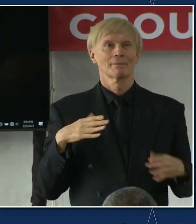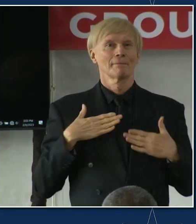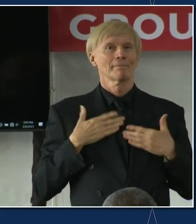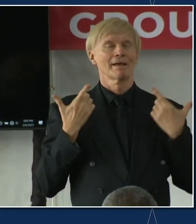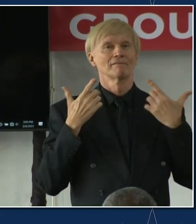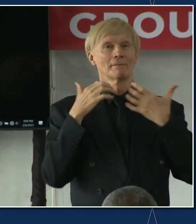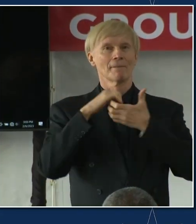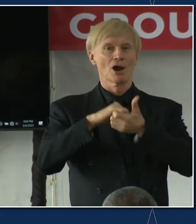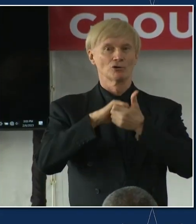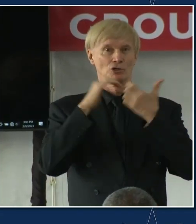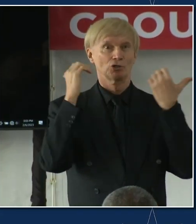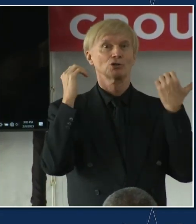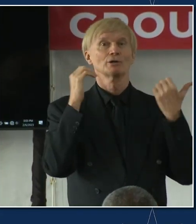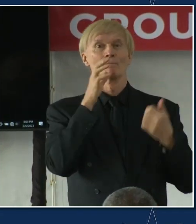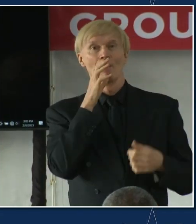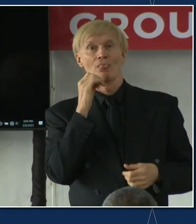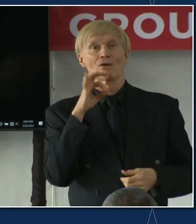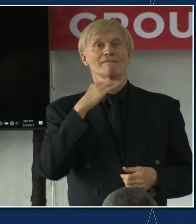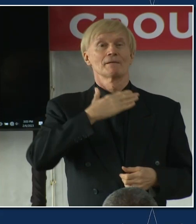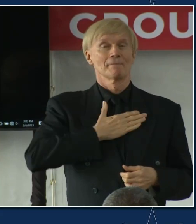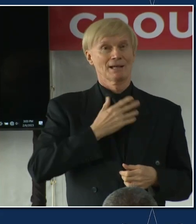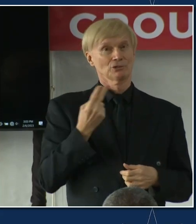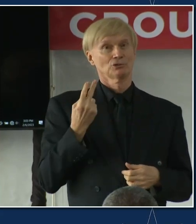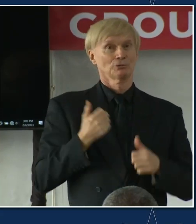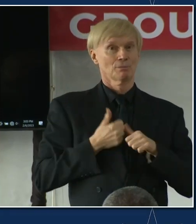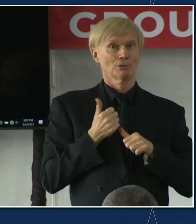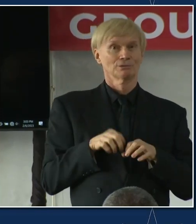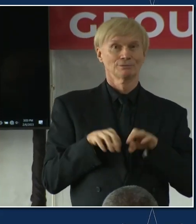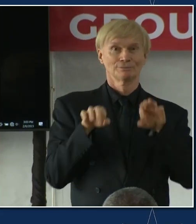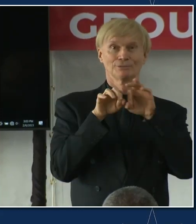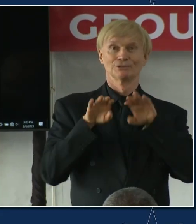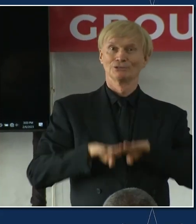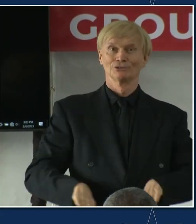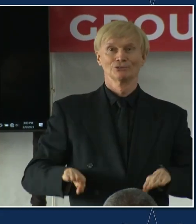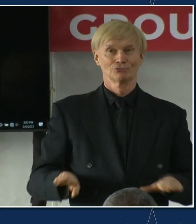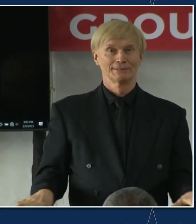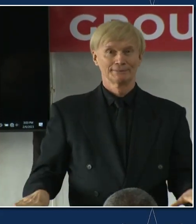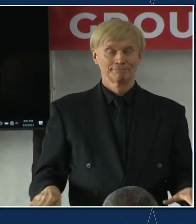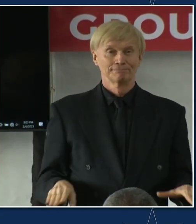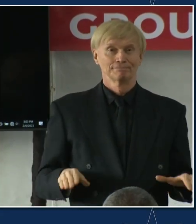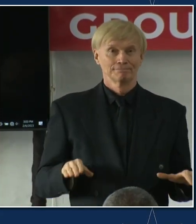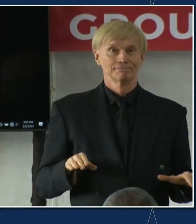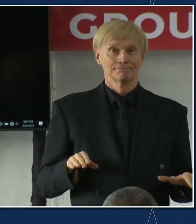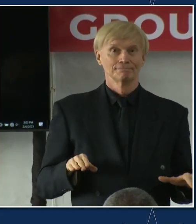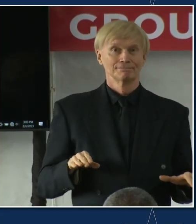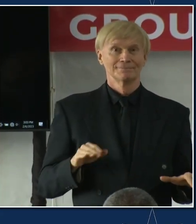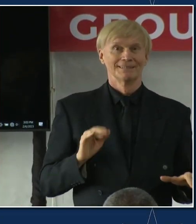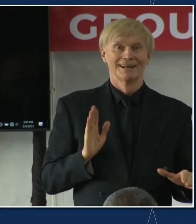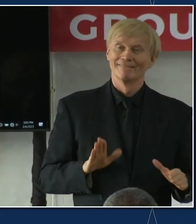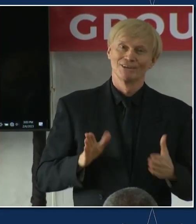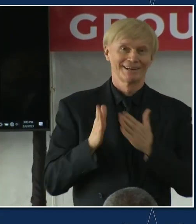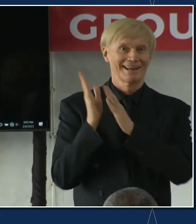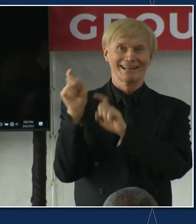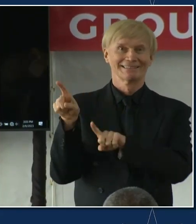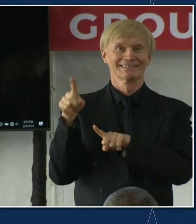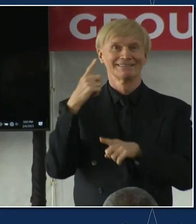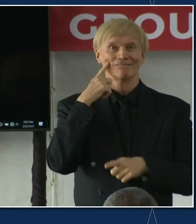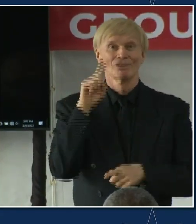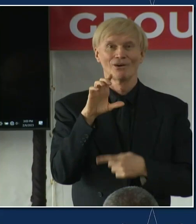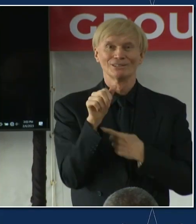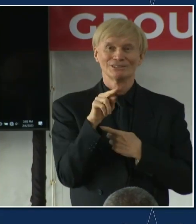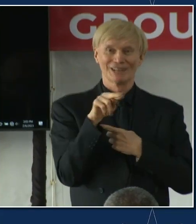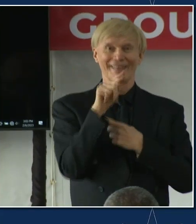partner and mother of my two most incredible children that I could ever ask for,